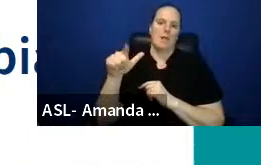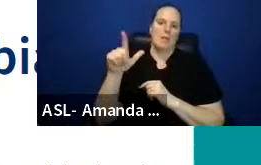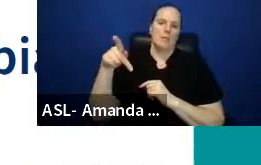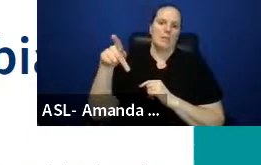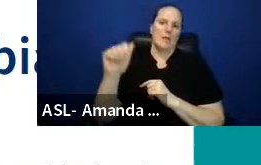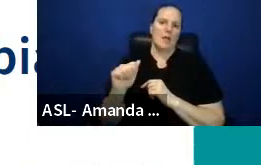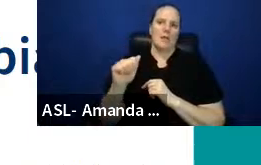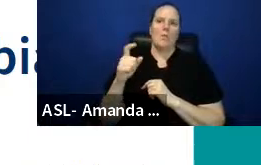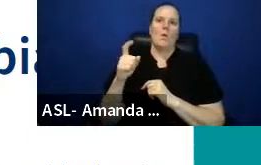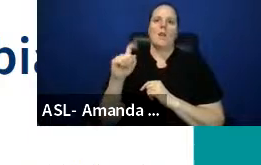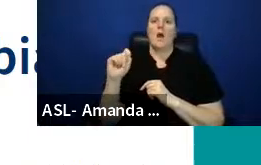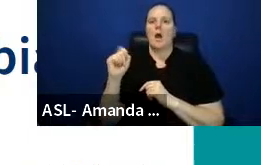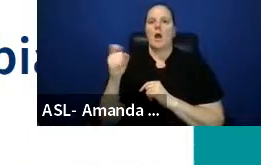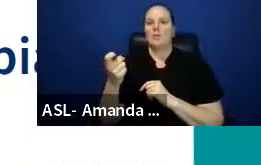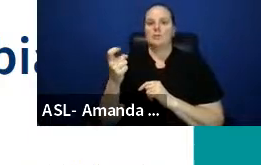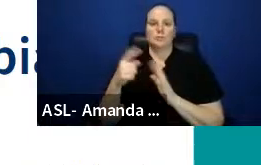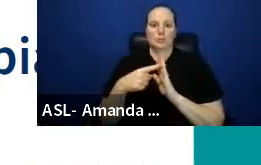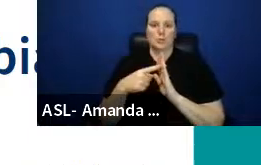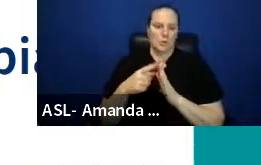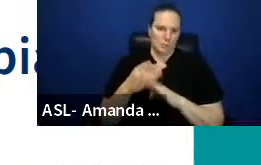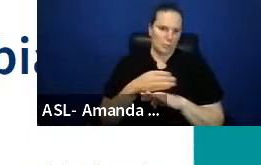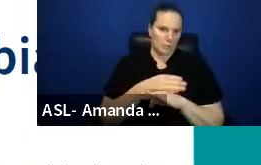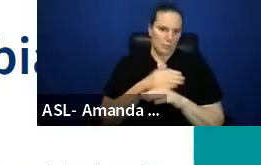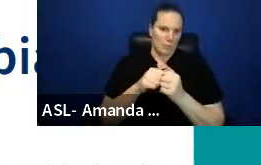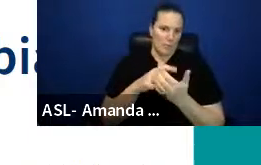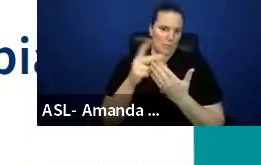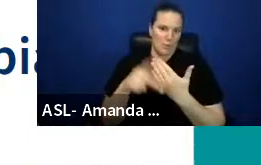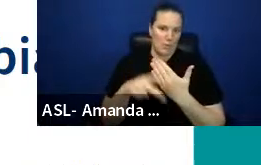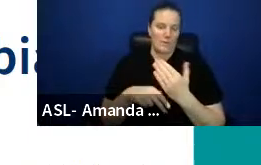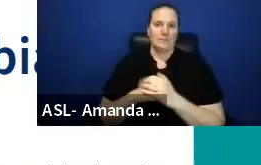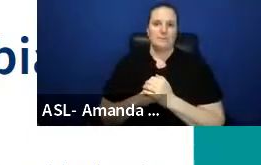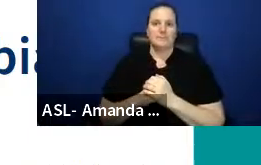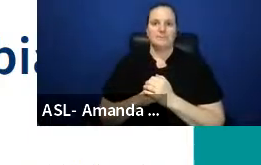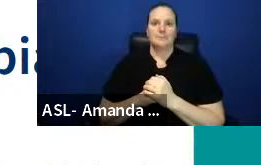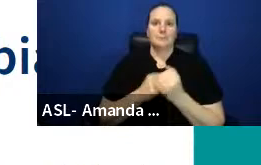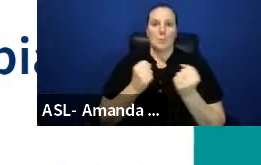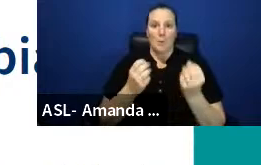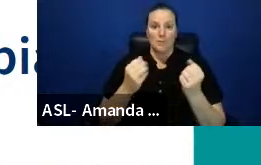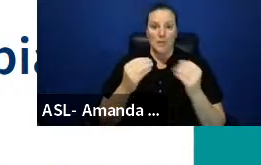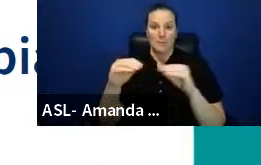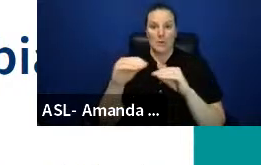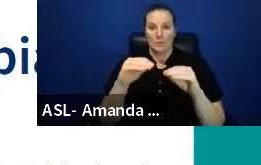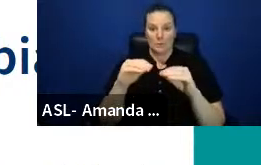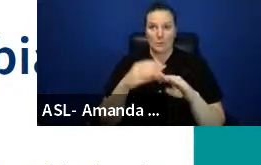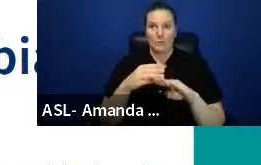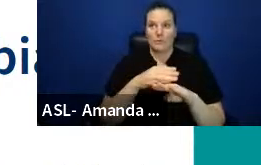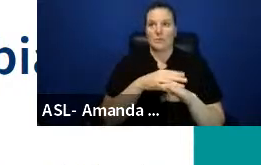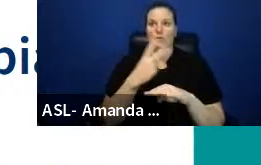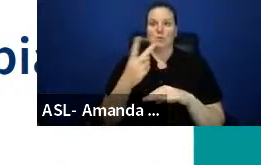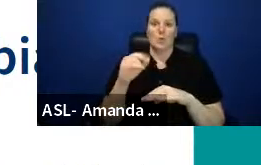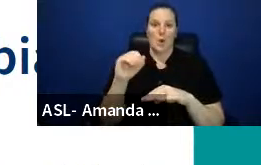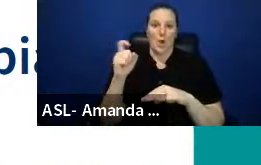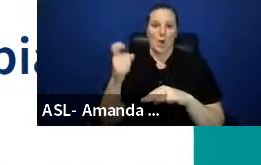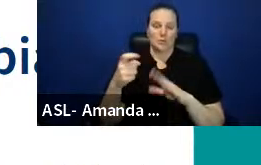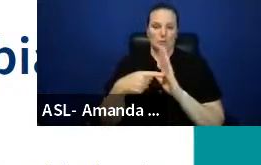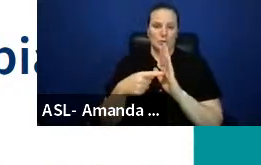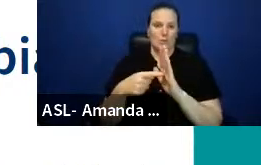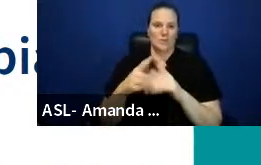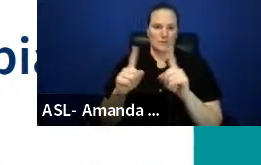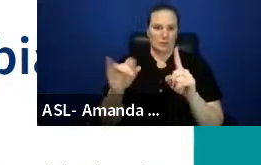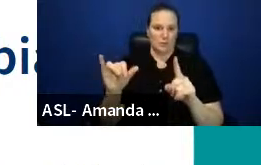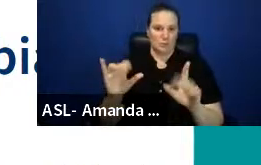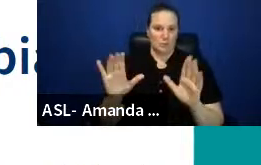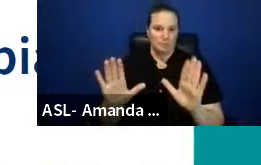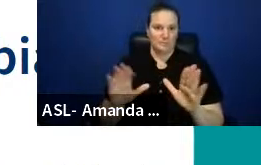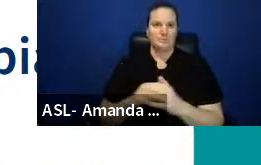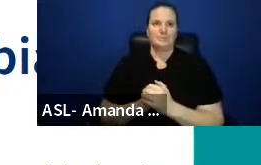showing the improvement with the program and the all multimodal improvements, and then the 2-ox is showing the difference there as well.